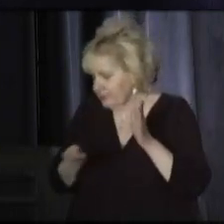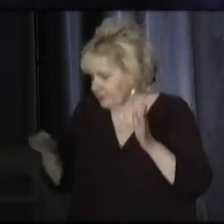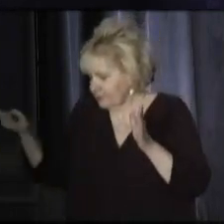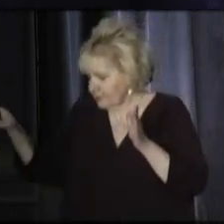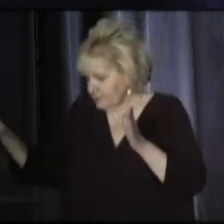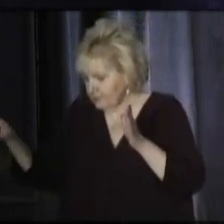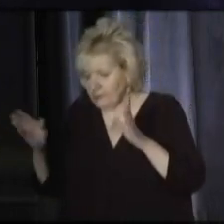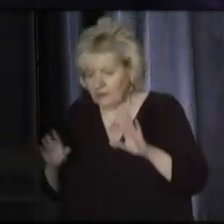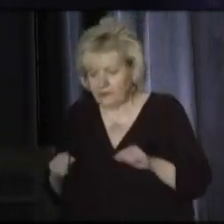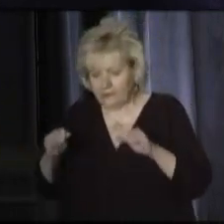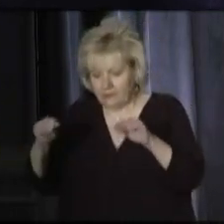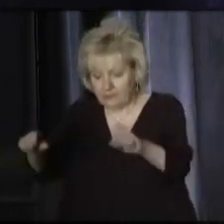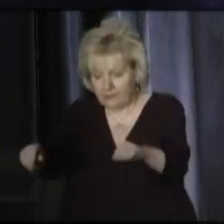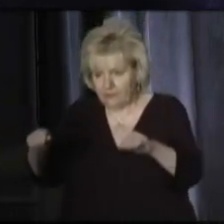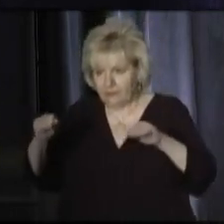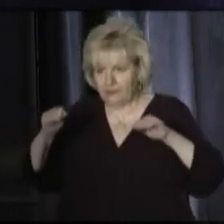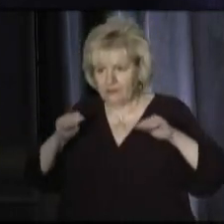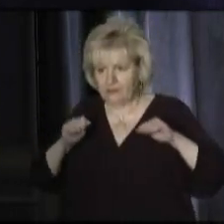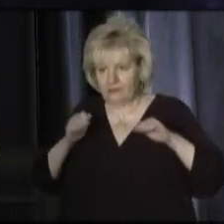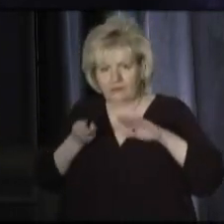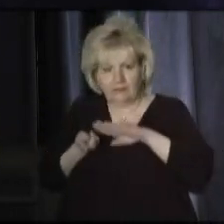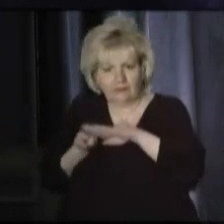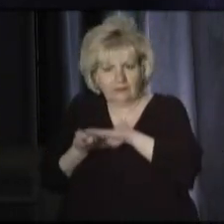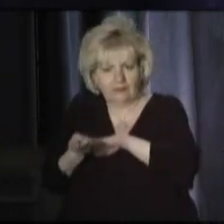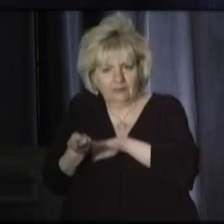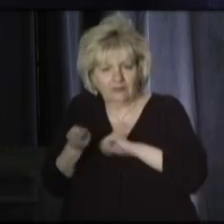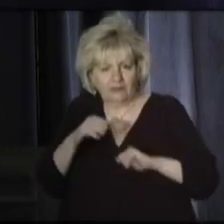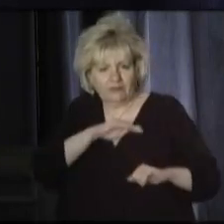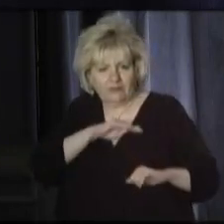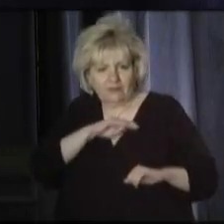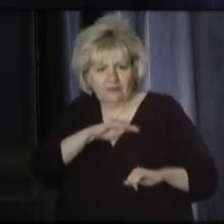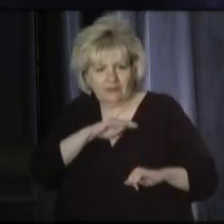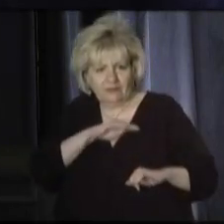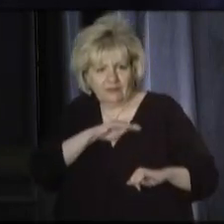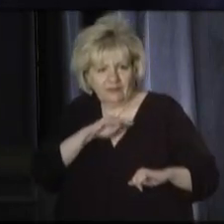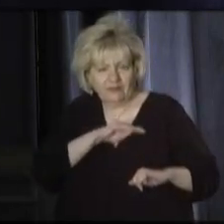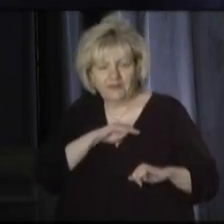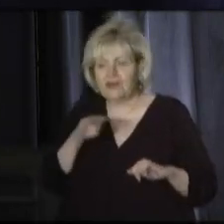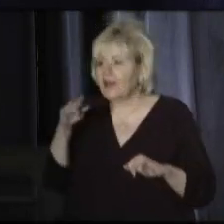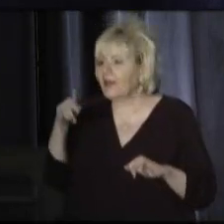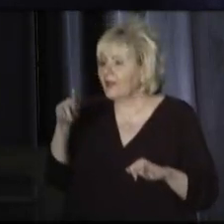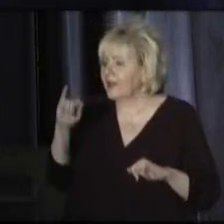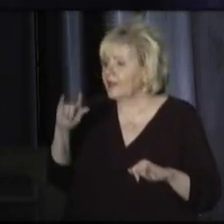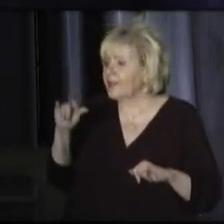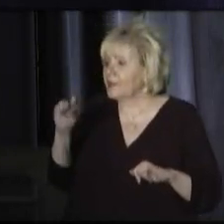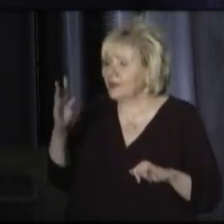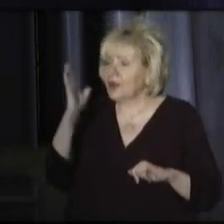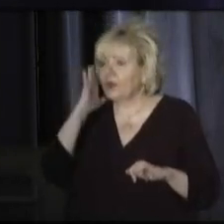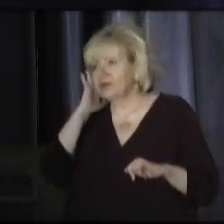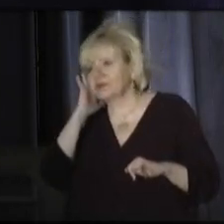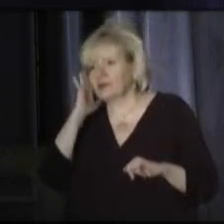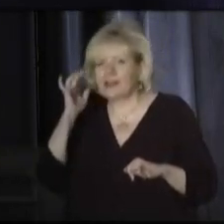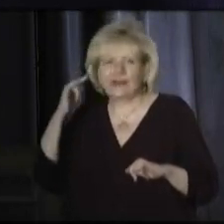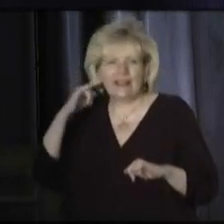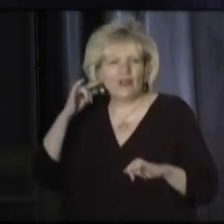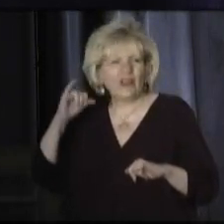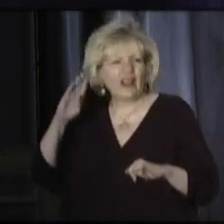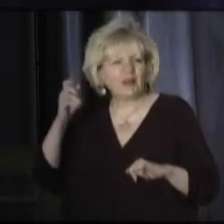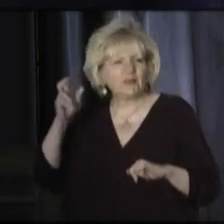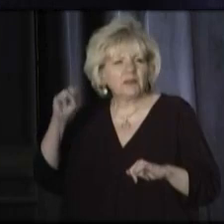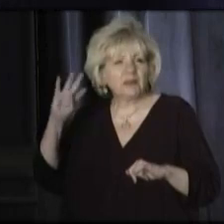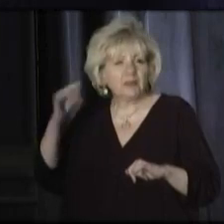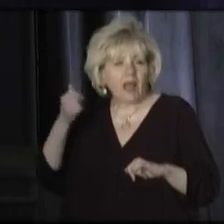likely looked and behaved like every other white person in South Florida. Years later, she appeared on only a few episodes of a reality